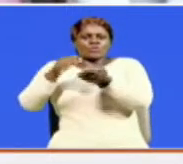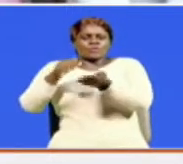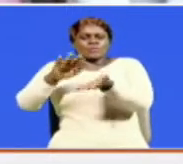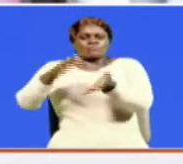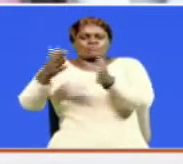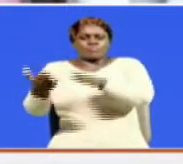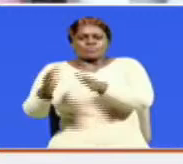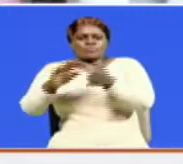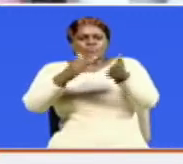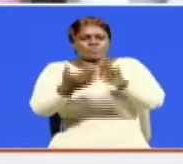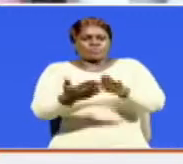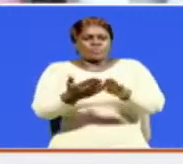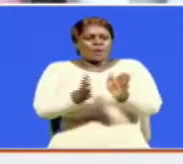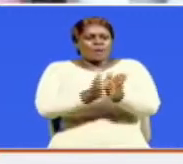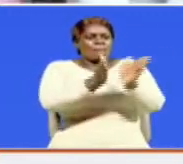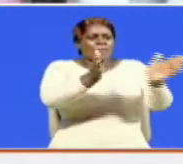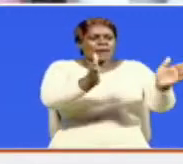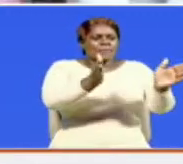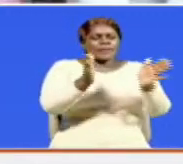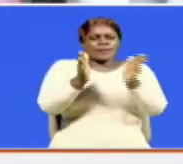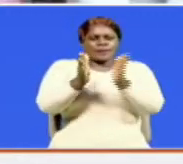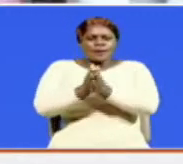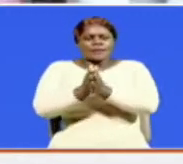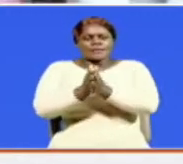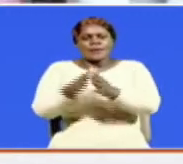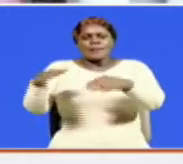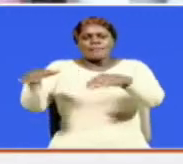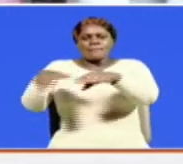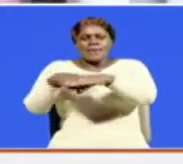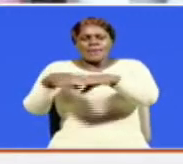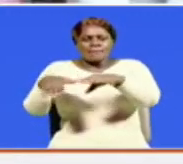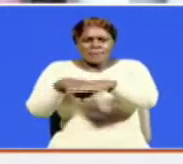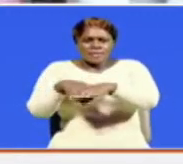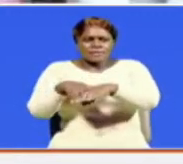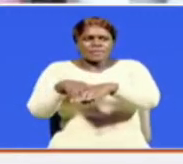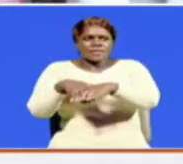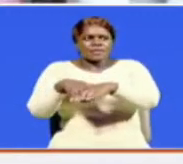lives, both civilians and members of